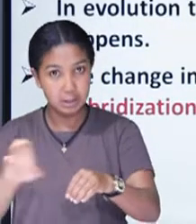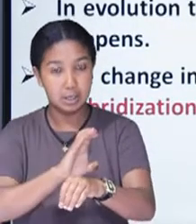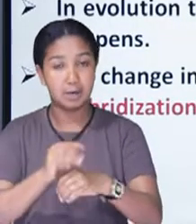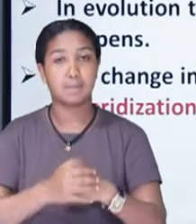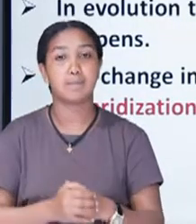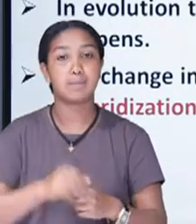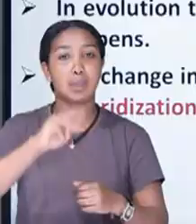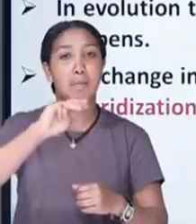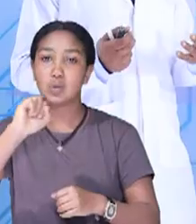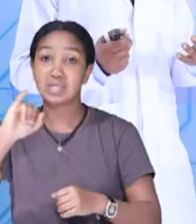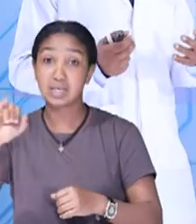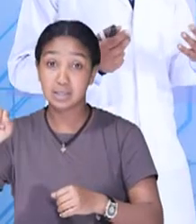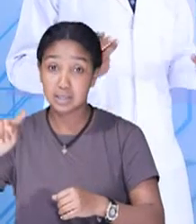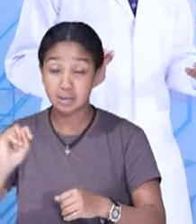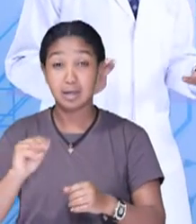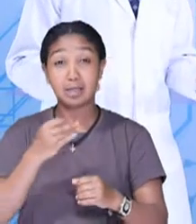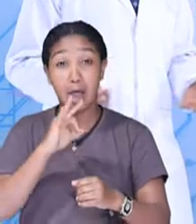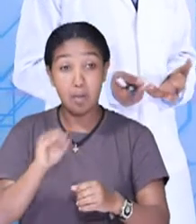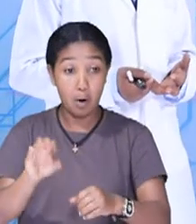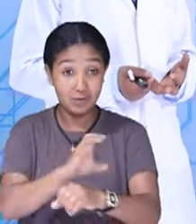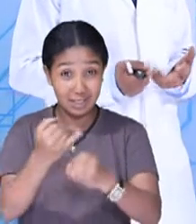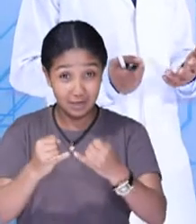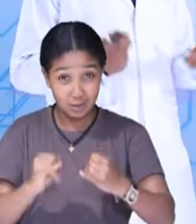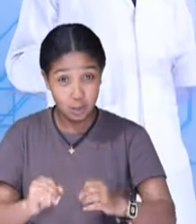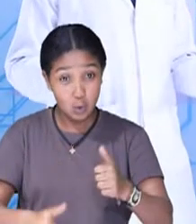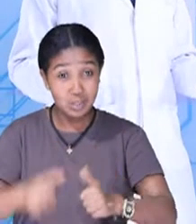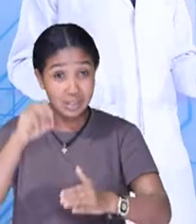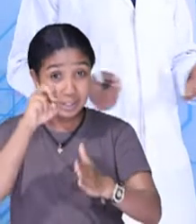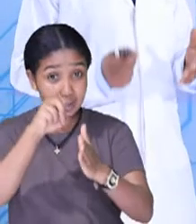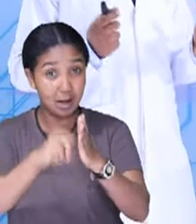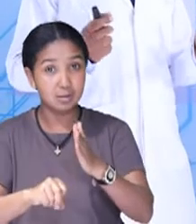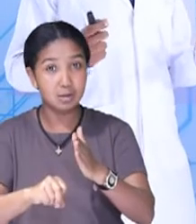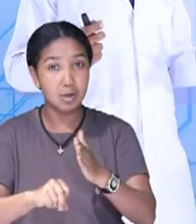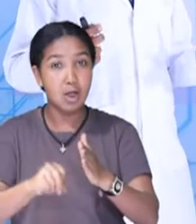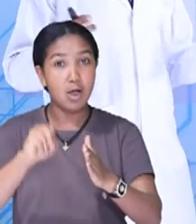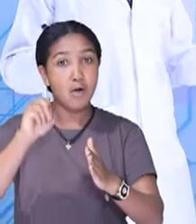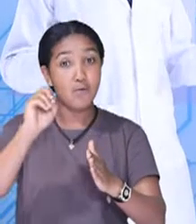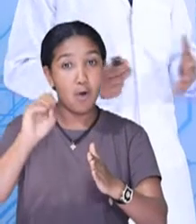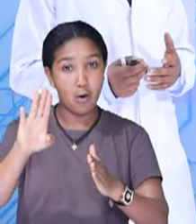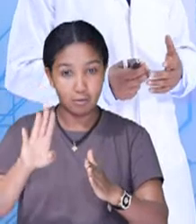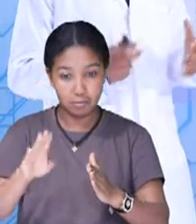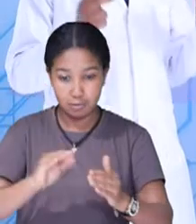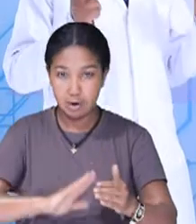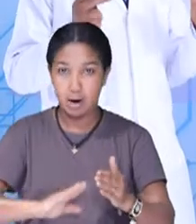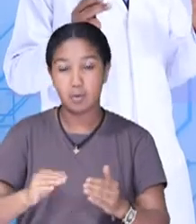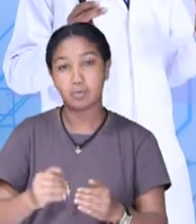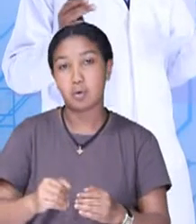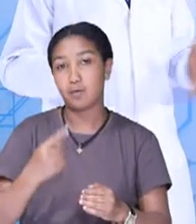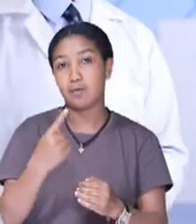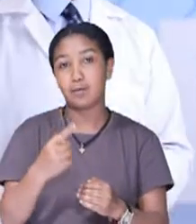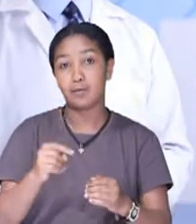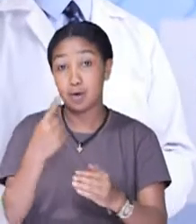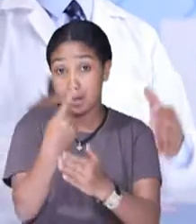Meiosis is one of type of cell division which results 4 daughter cells from a single